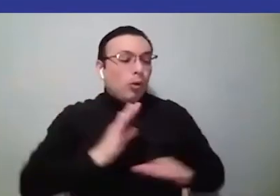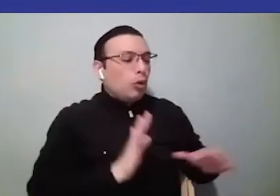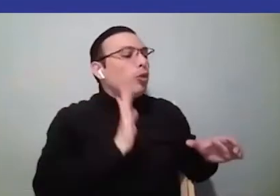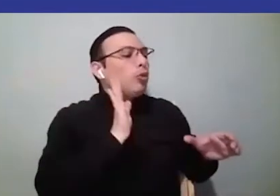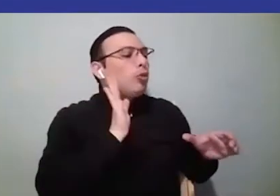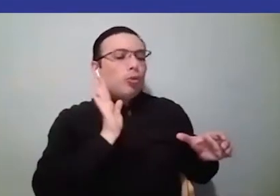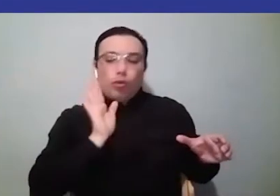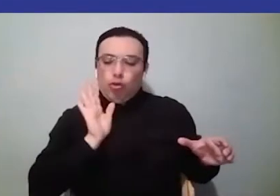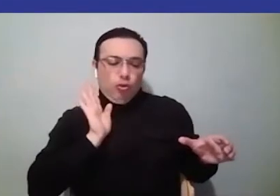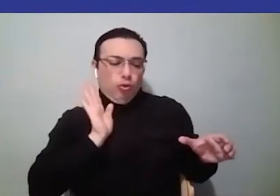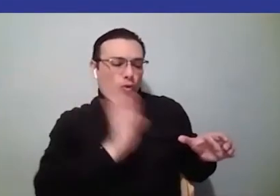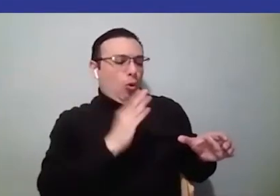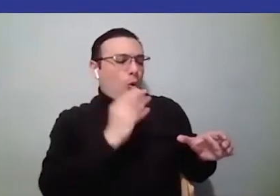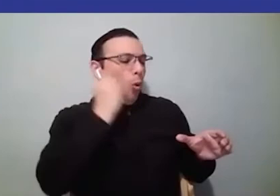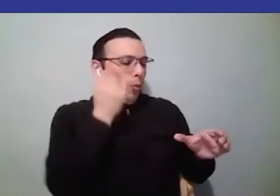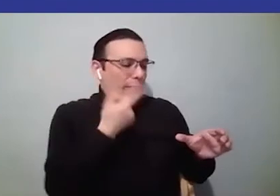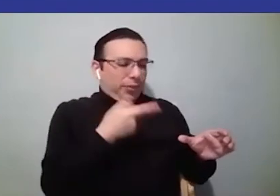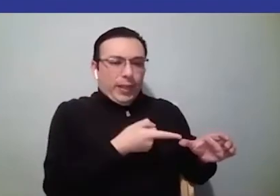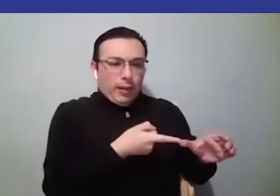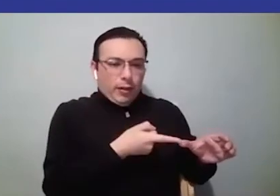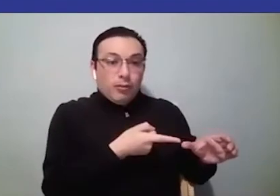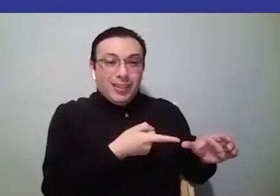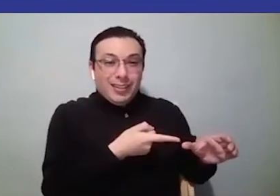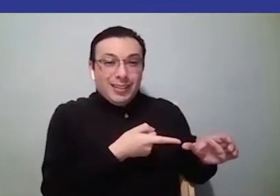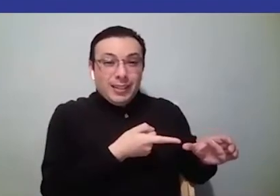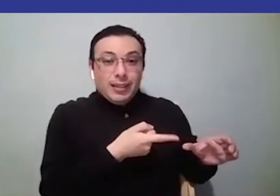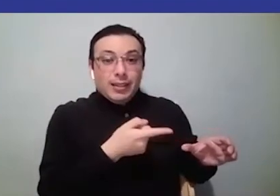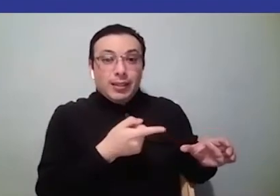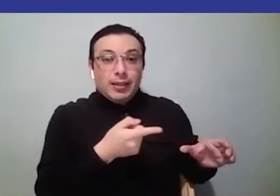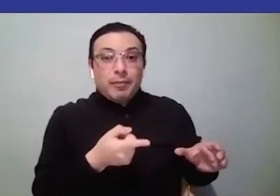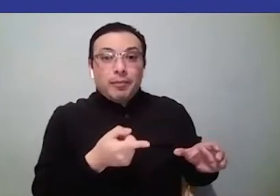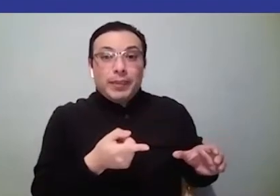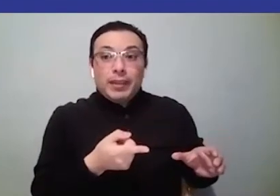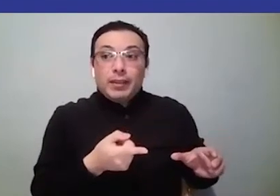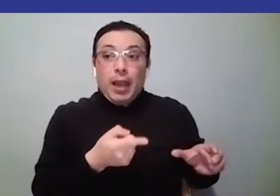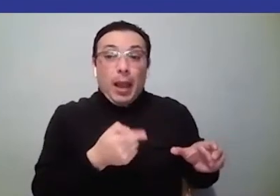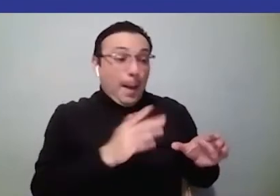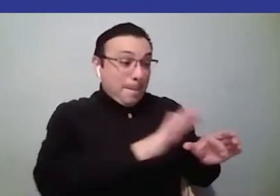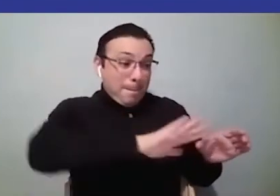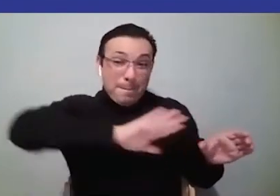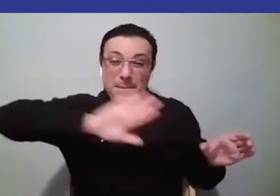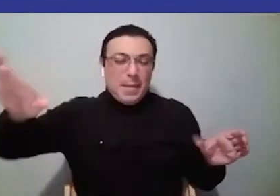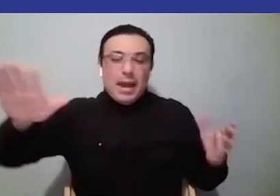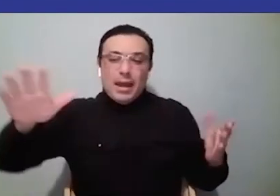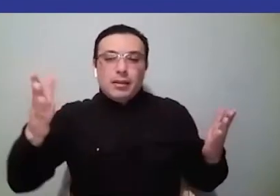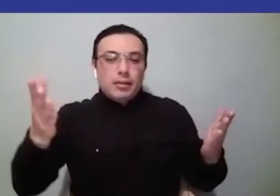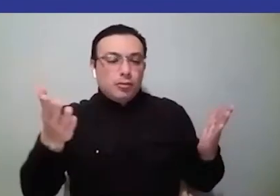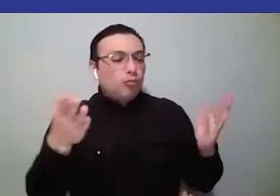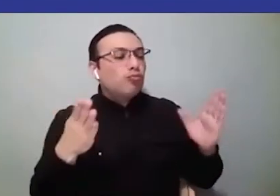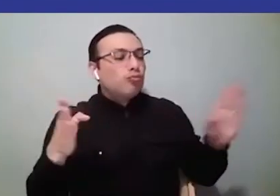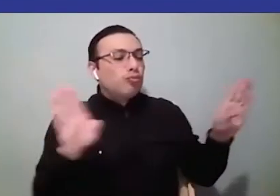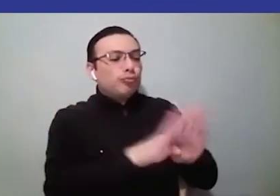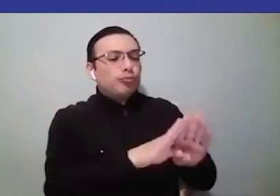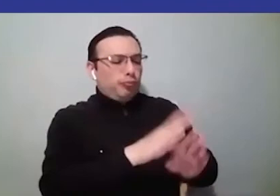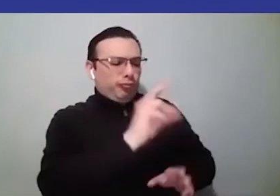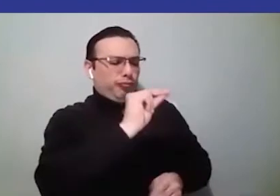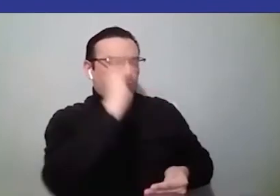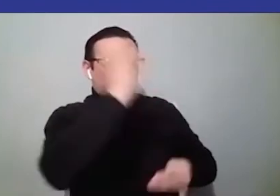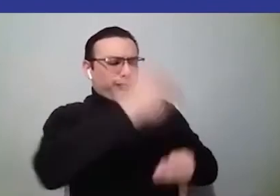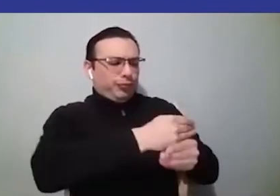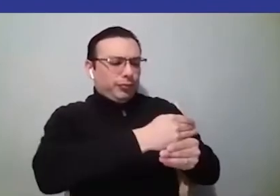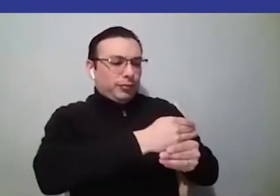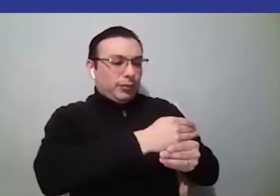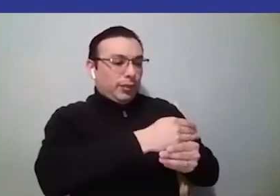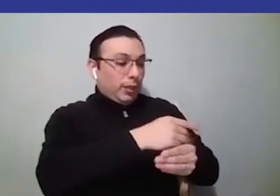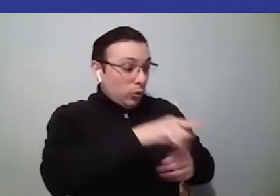there was a foreclosure, a closure of that possibility for rematriation, and kind of for a connection back